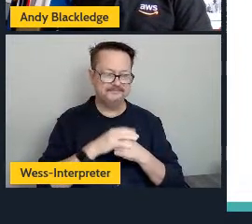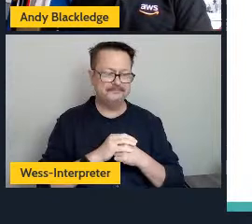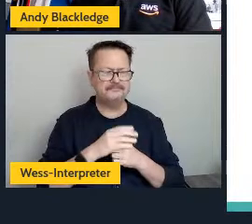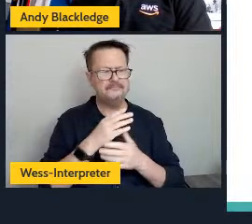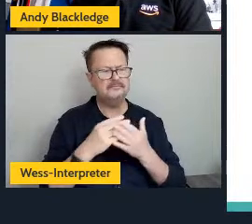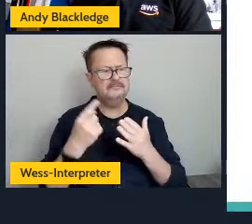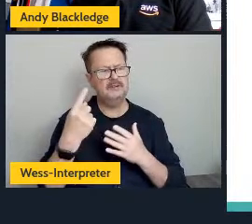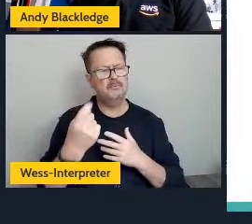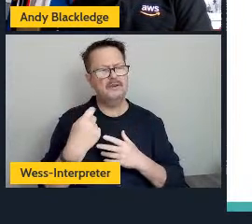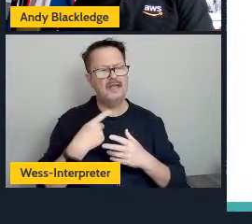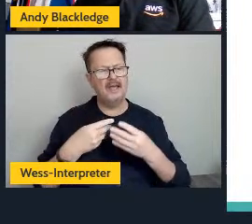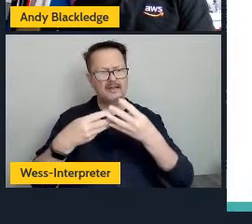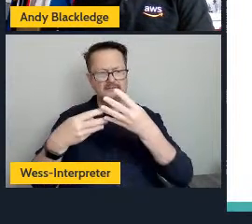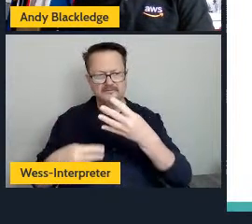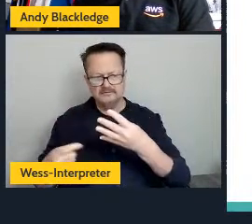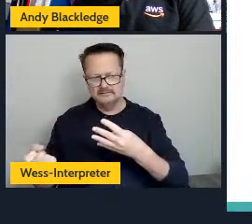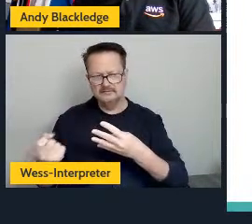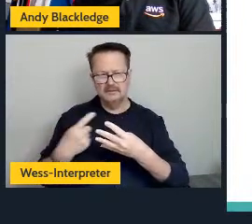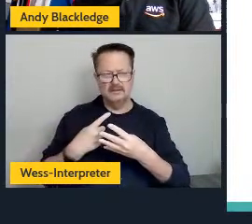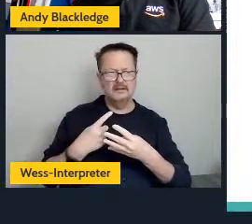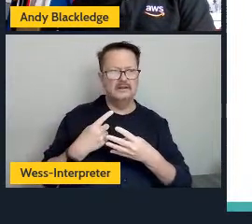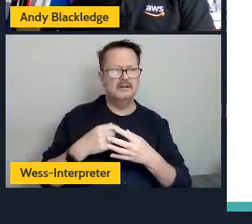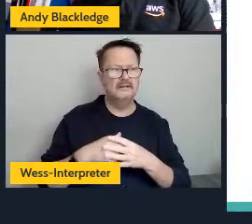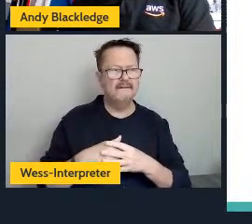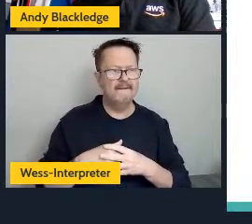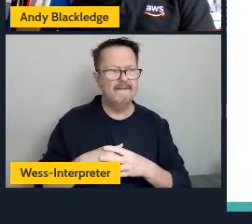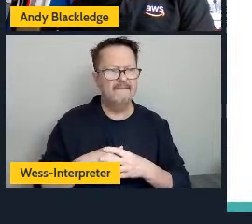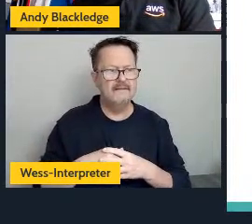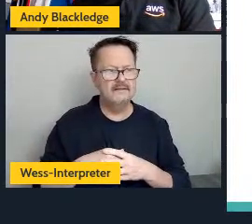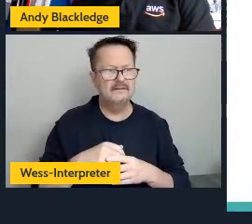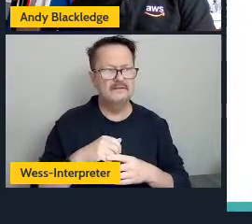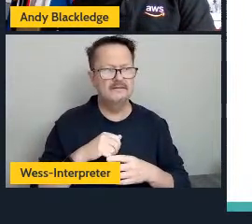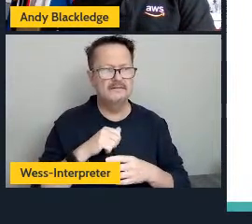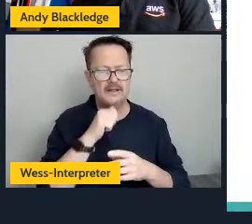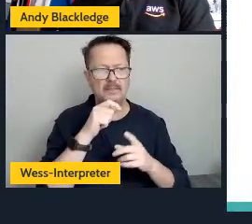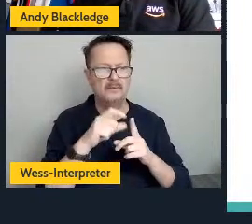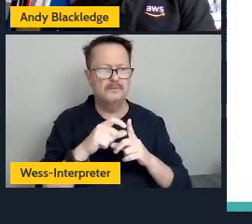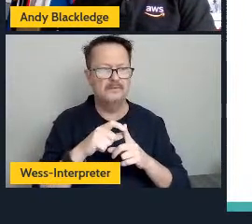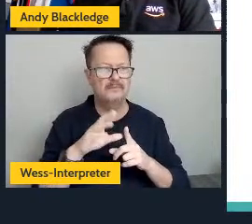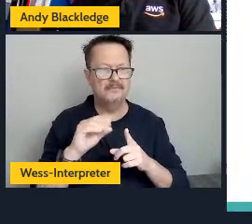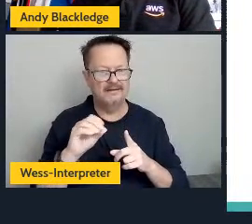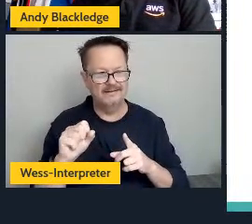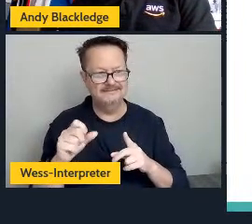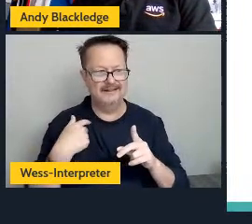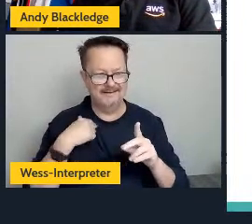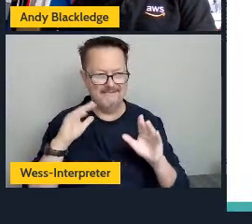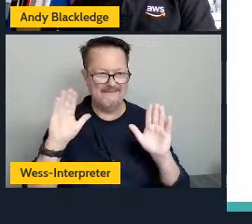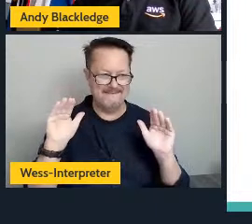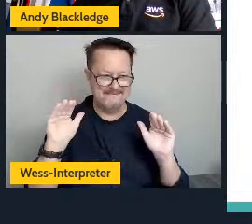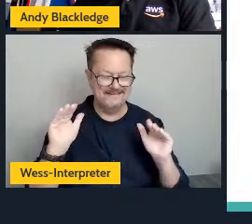Somebody's asking, Werner is, but not our boss, I hope.